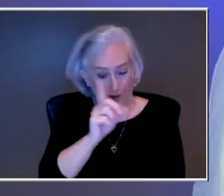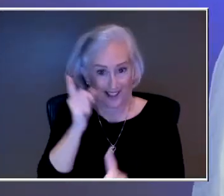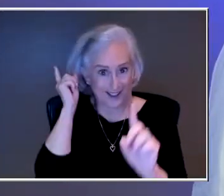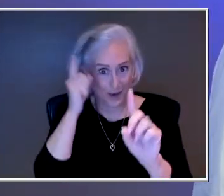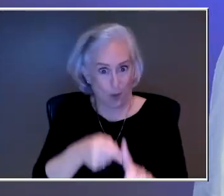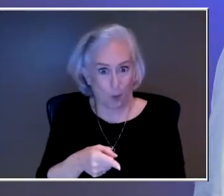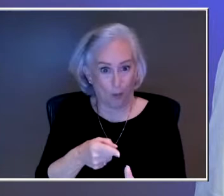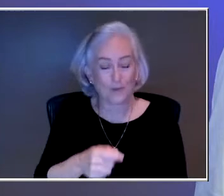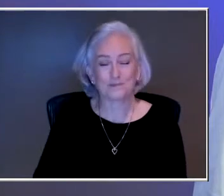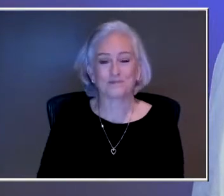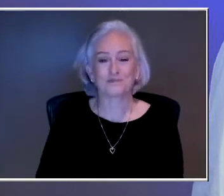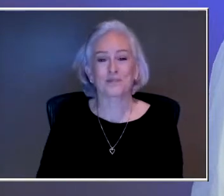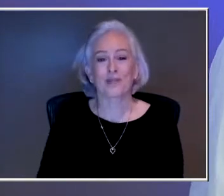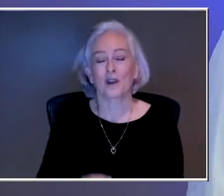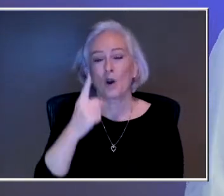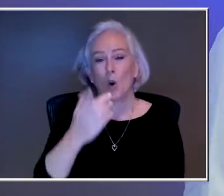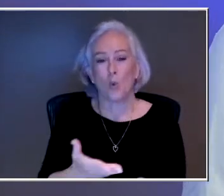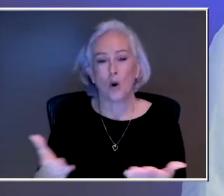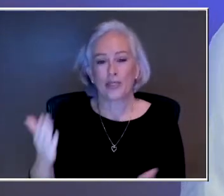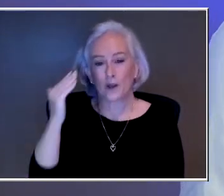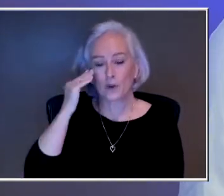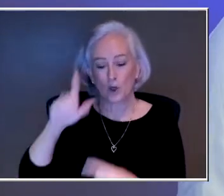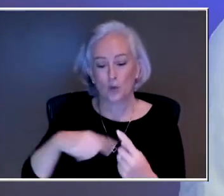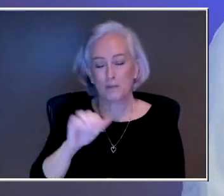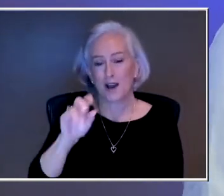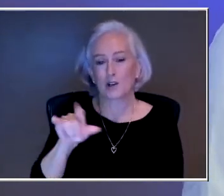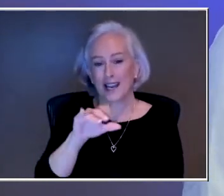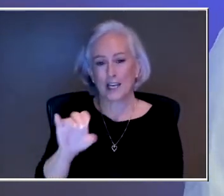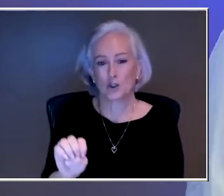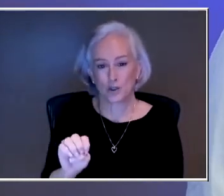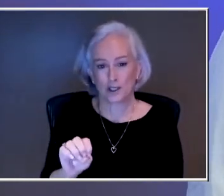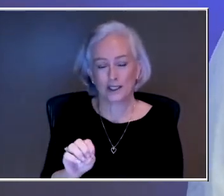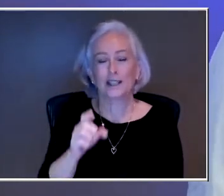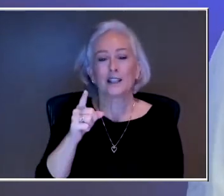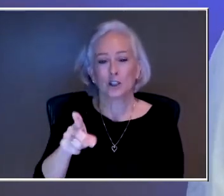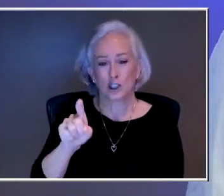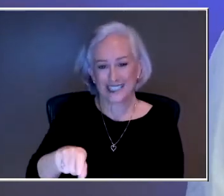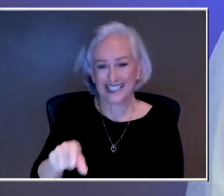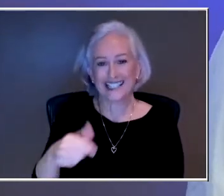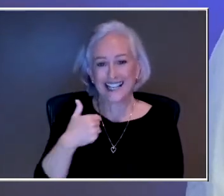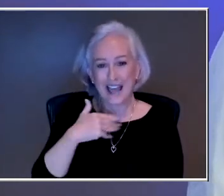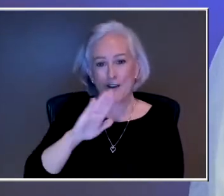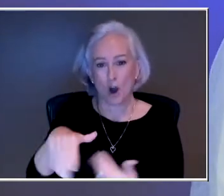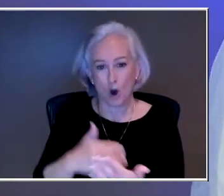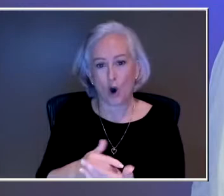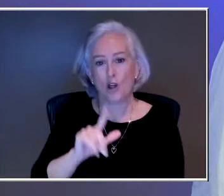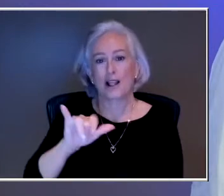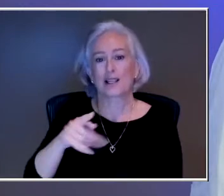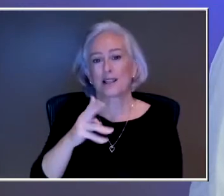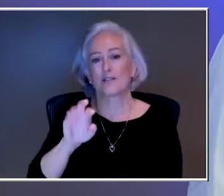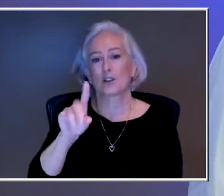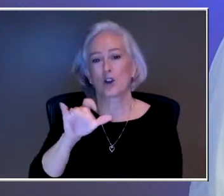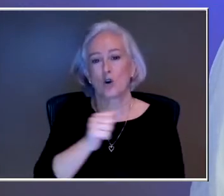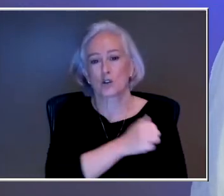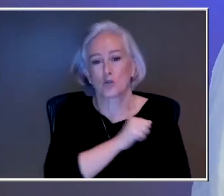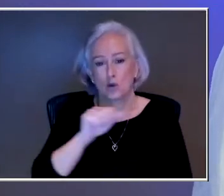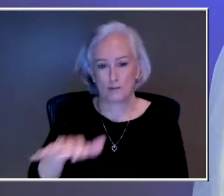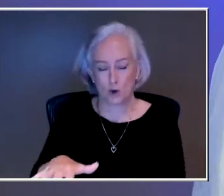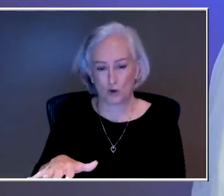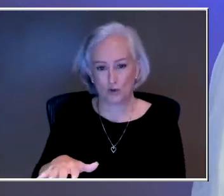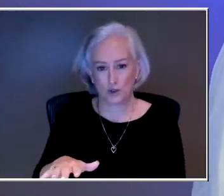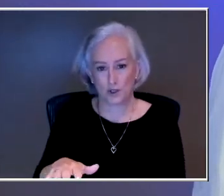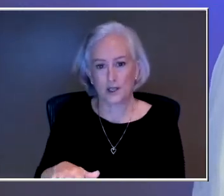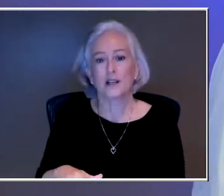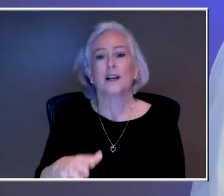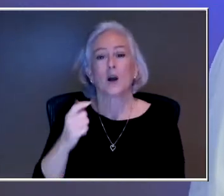so one of the things that we knew about Adrian going into the operation is that she needed to have all of her lymph nodes removed. And in that, we were able to plan for